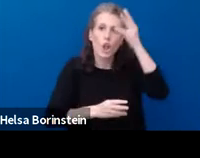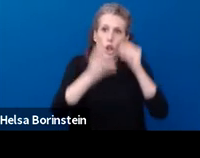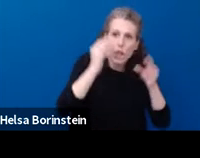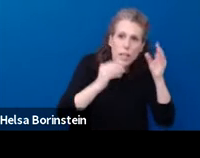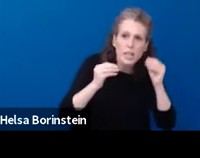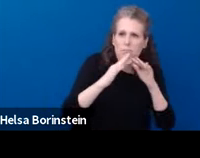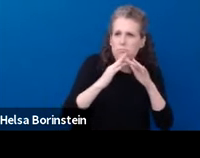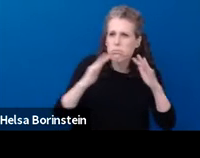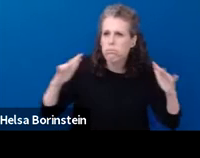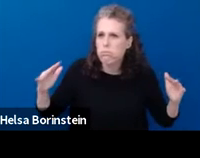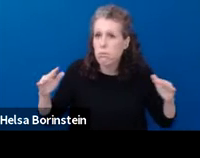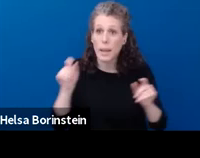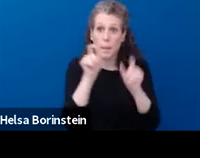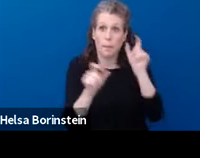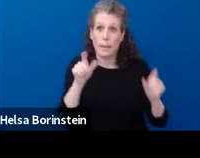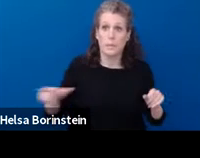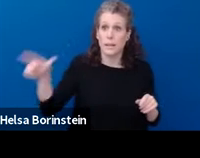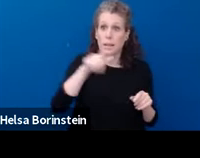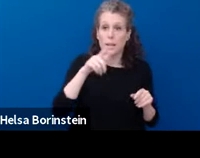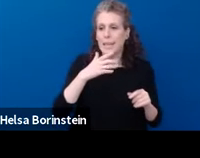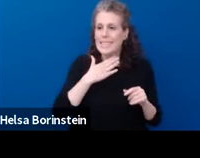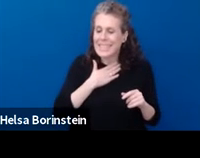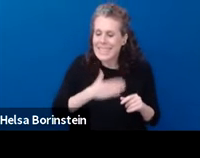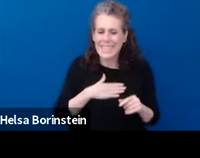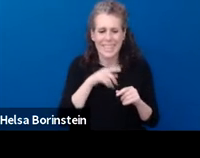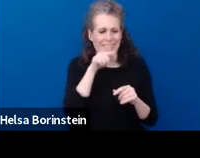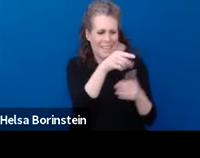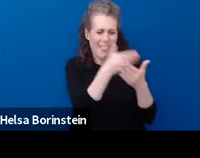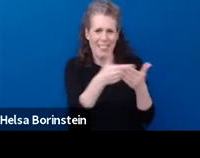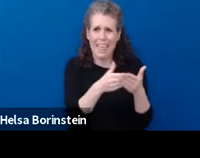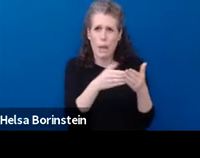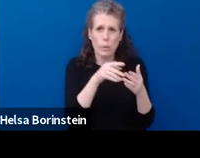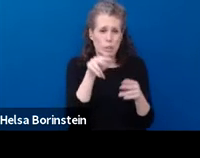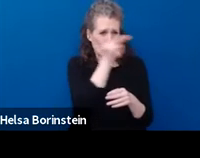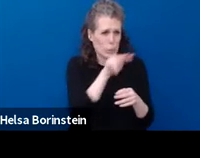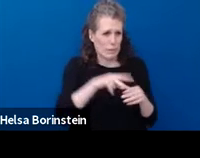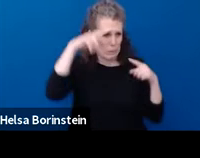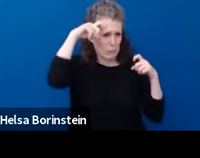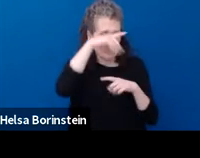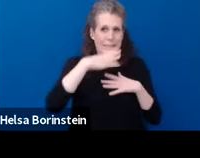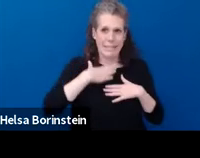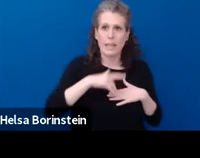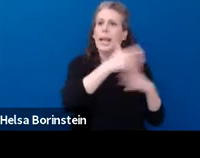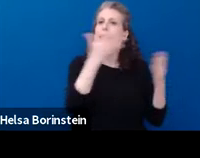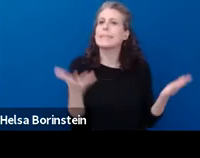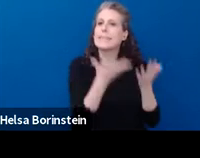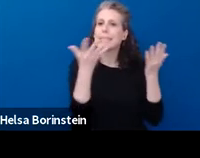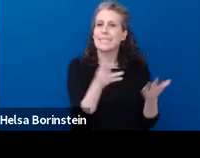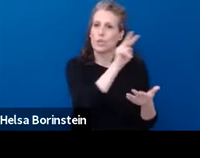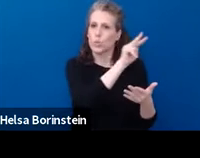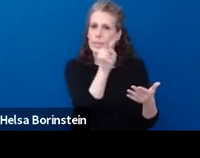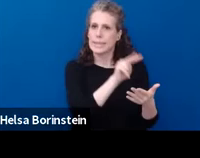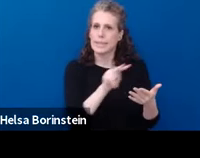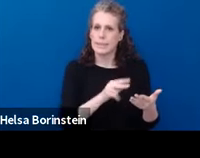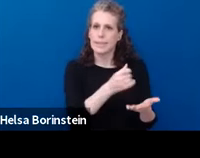and people who need easy to read language in order to get information they need to live fully,